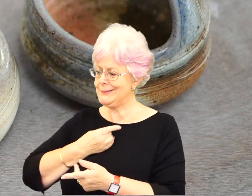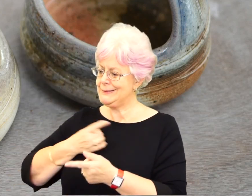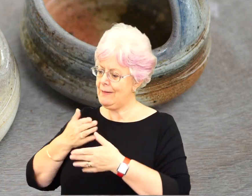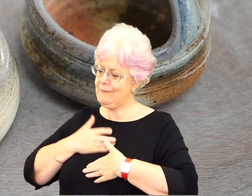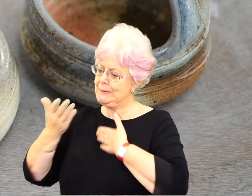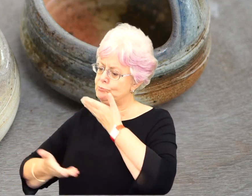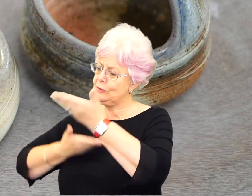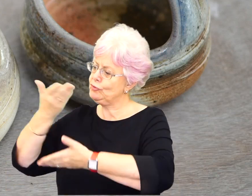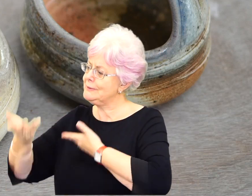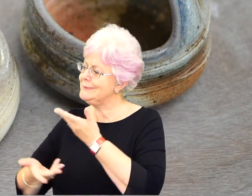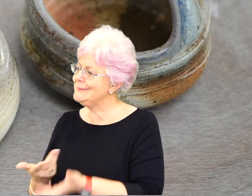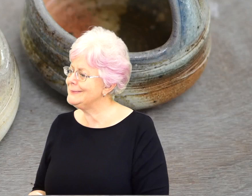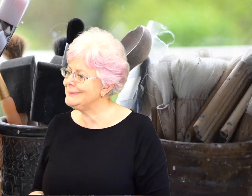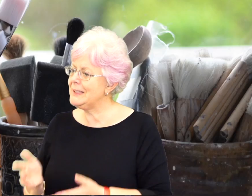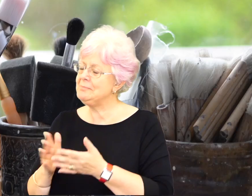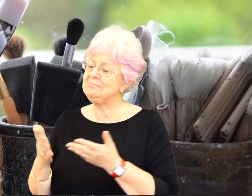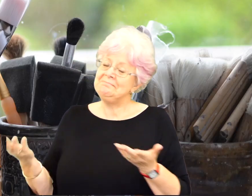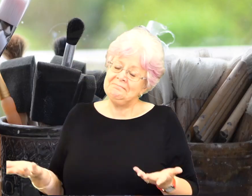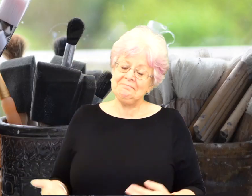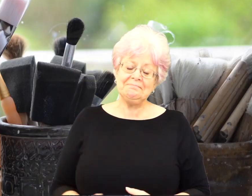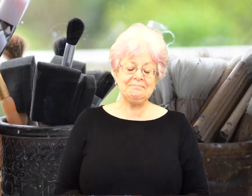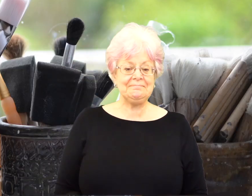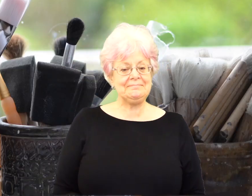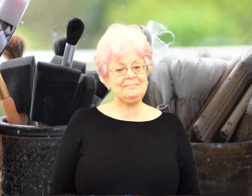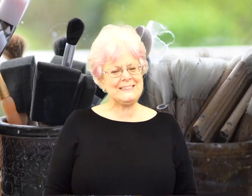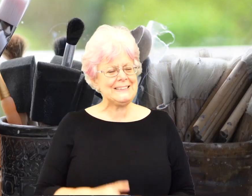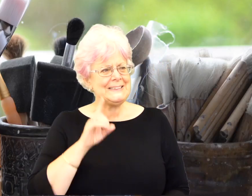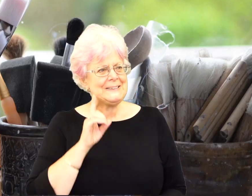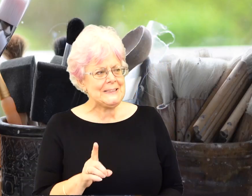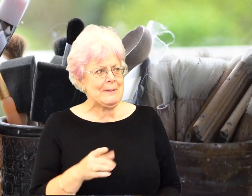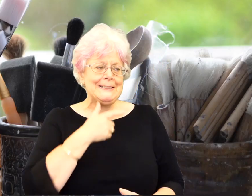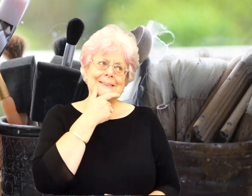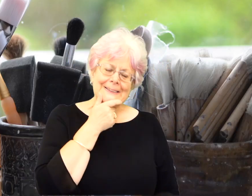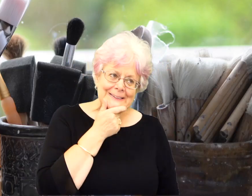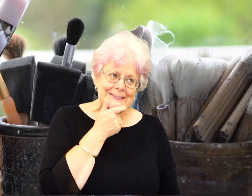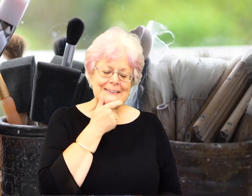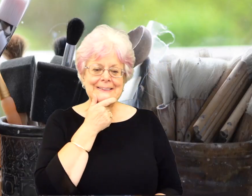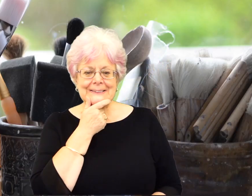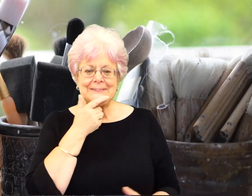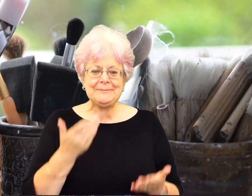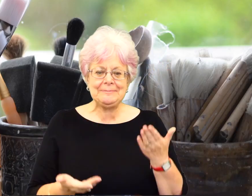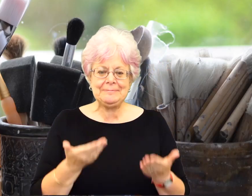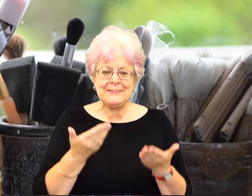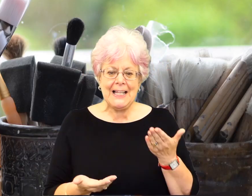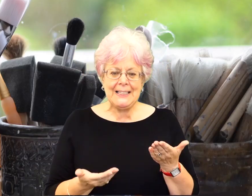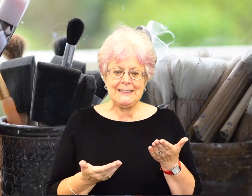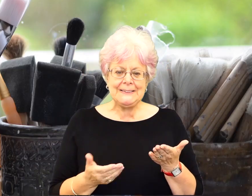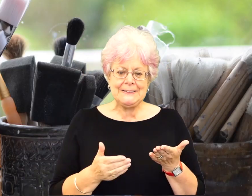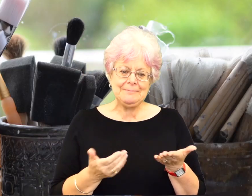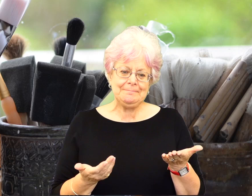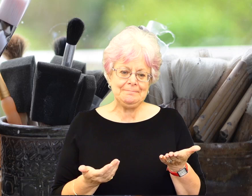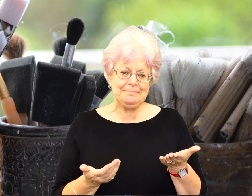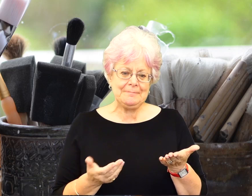self-expression and exploration or something like that. But again, it's an area where, like with the mark making, that I